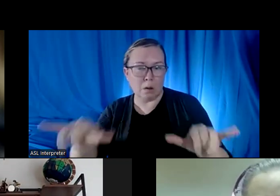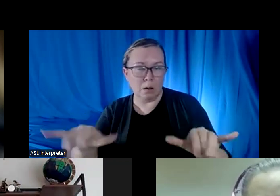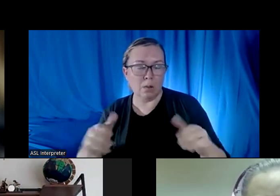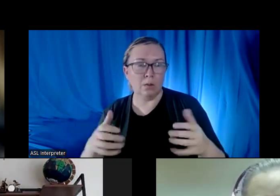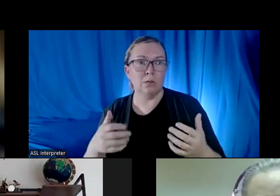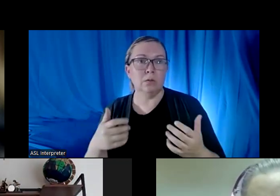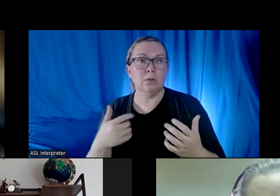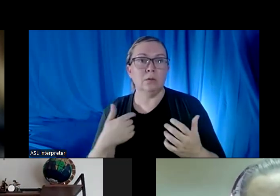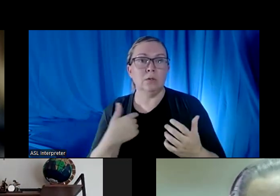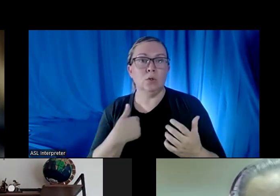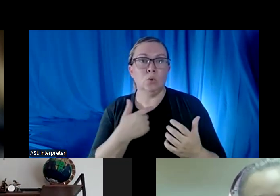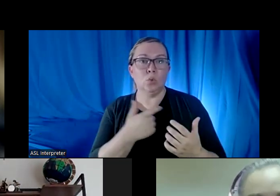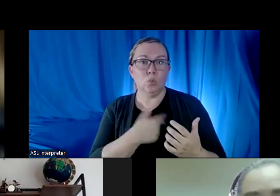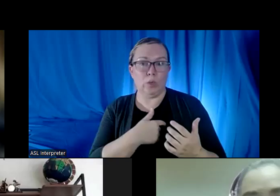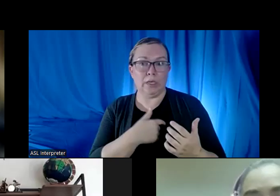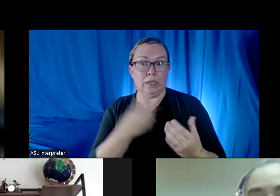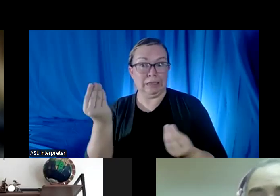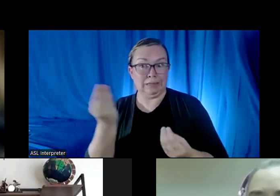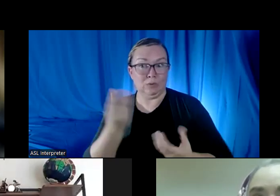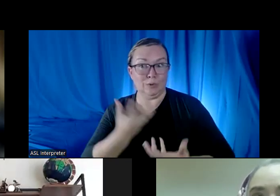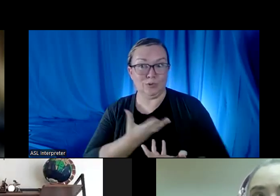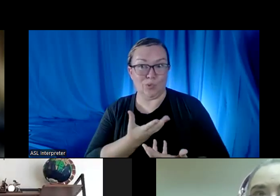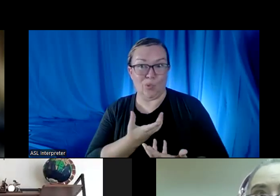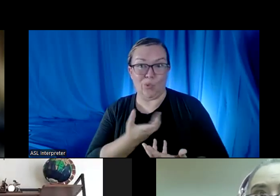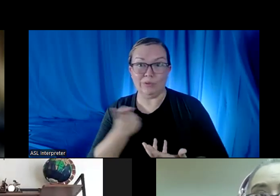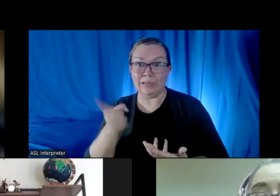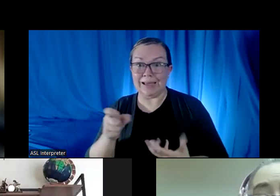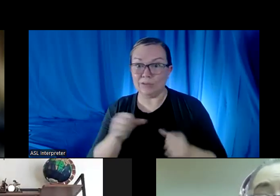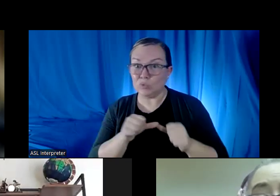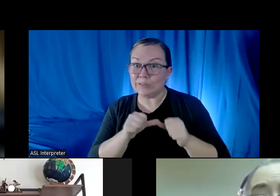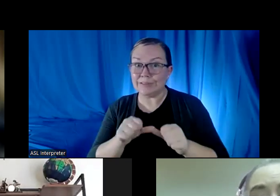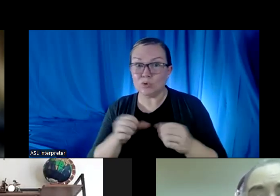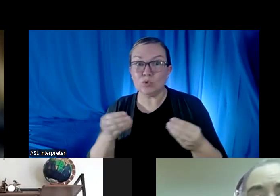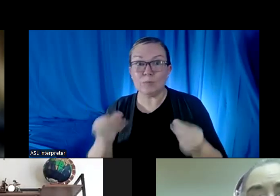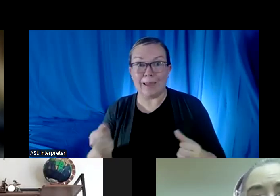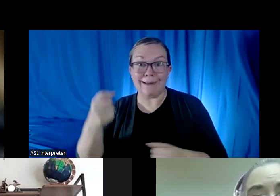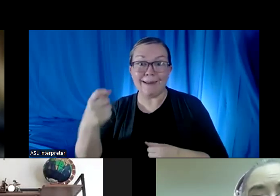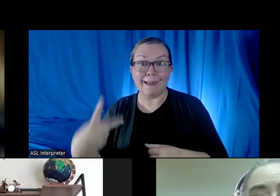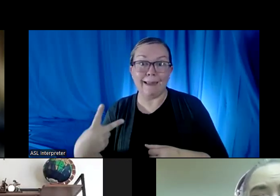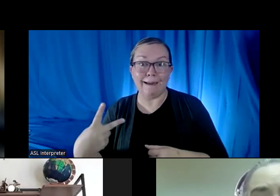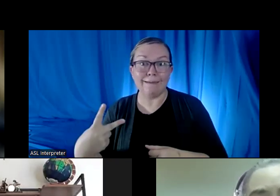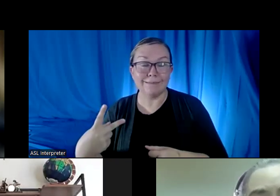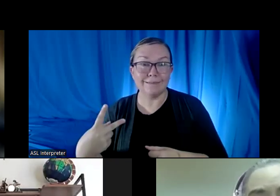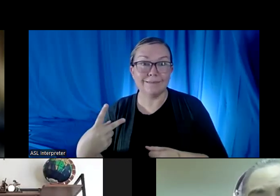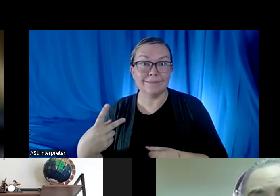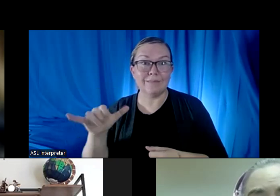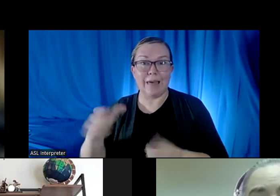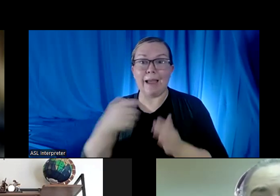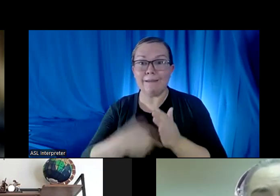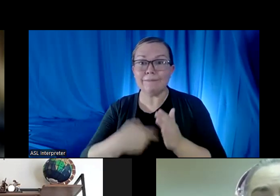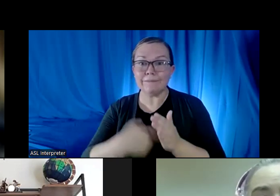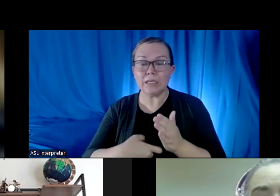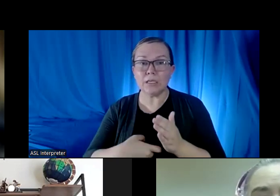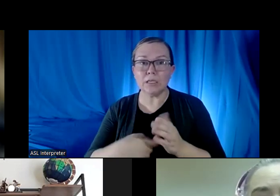we were told that he had to continue to pay half of that fee in order